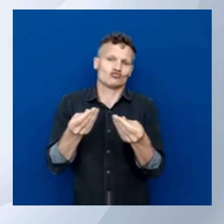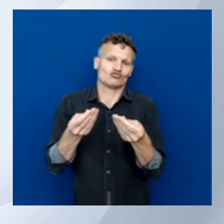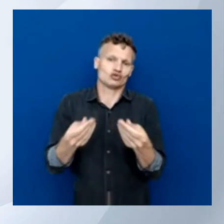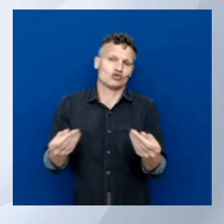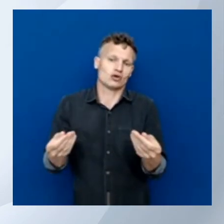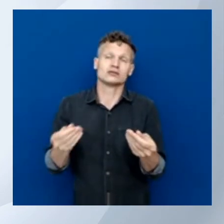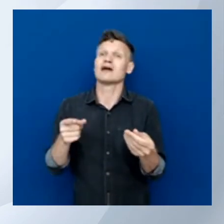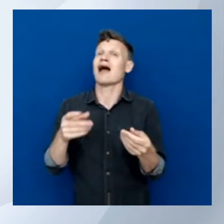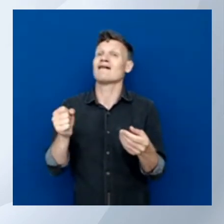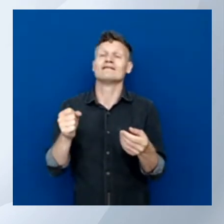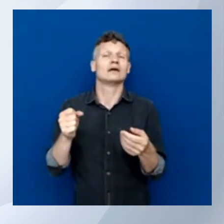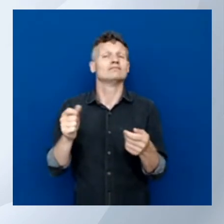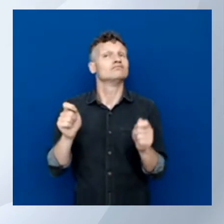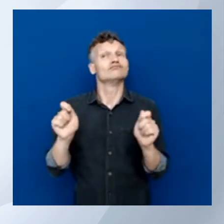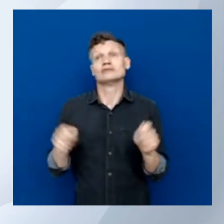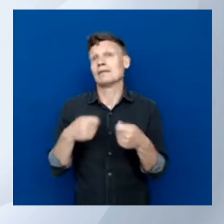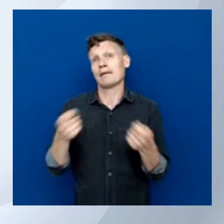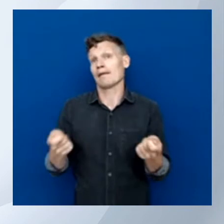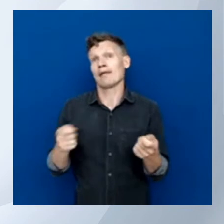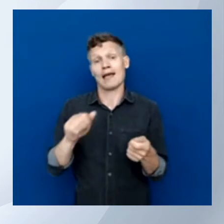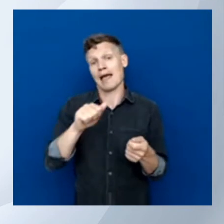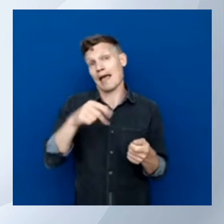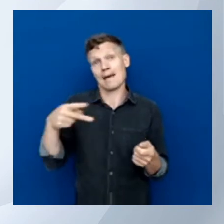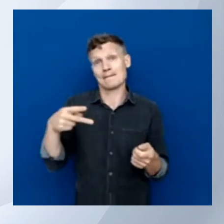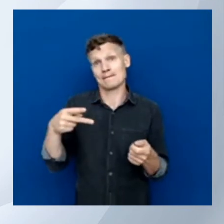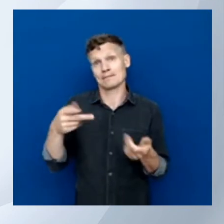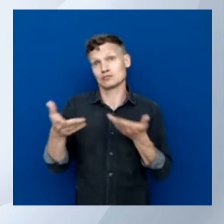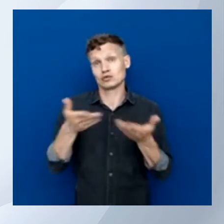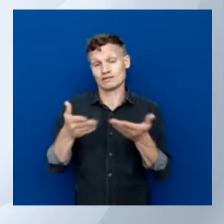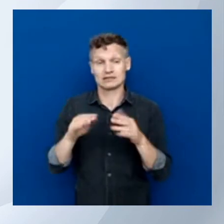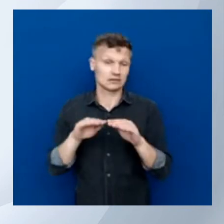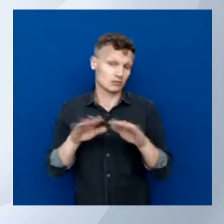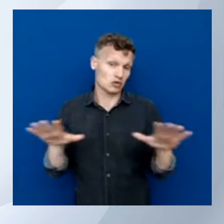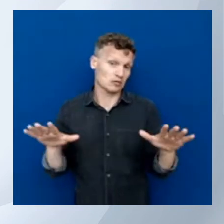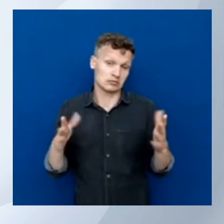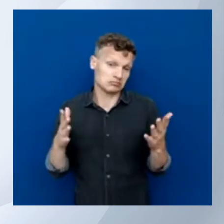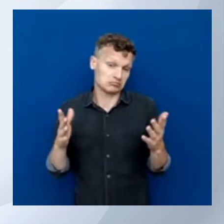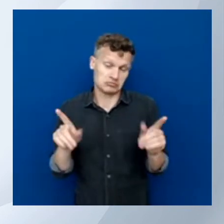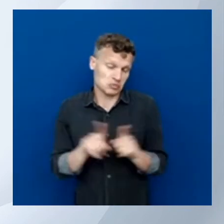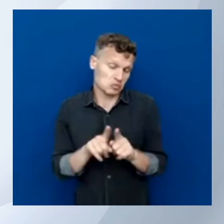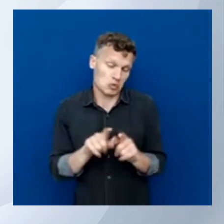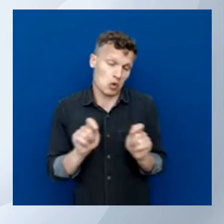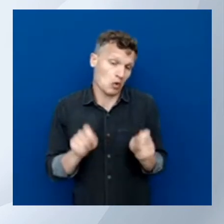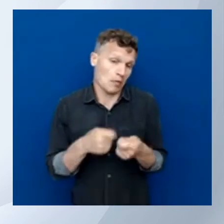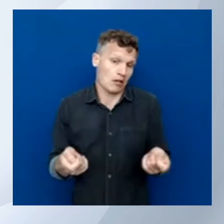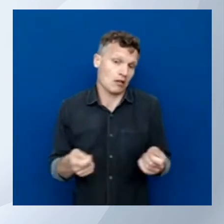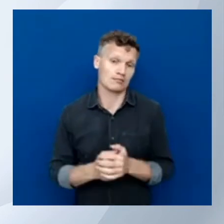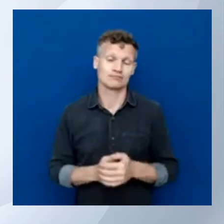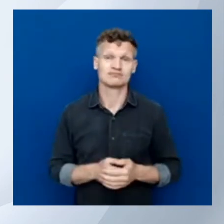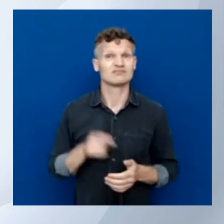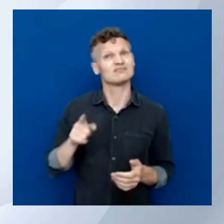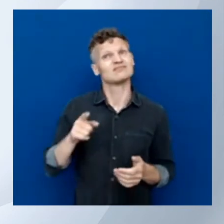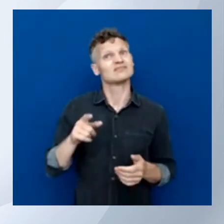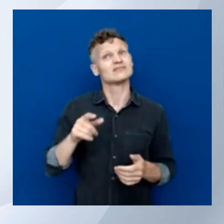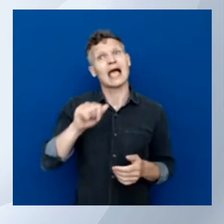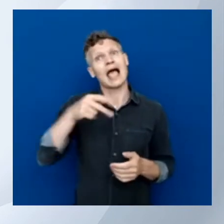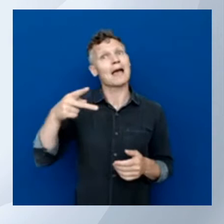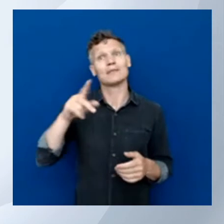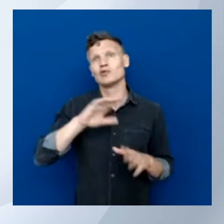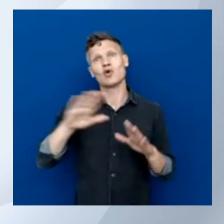you're okay to do that because the app service does not live. It's not in Front Door. It's not going to be served from